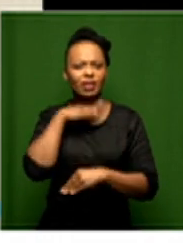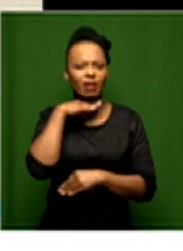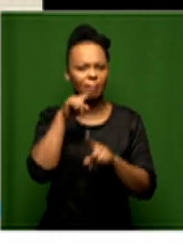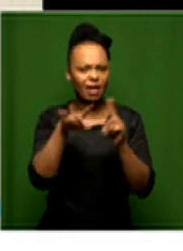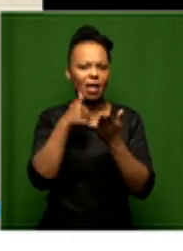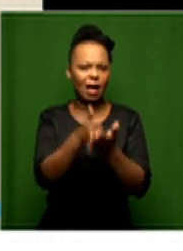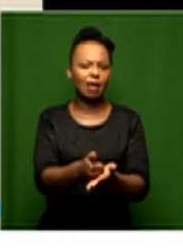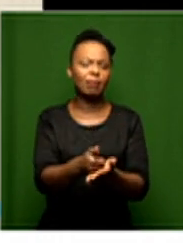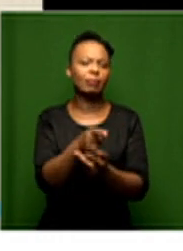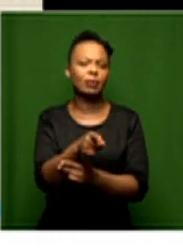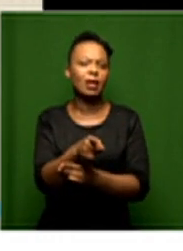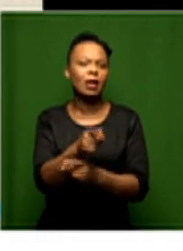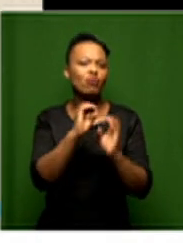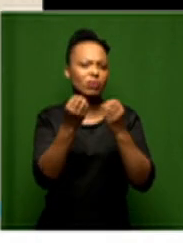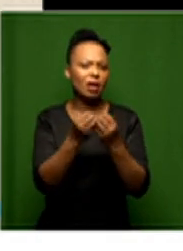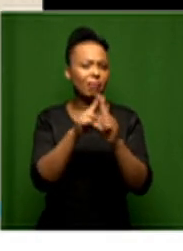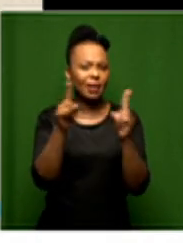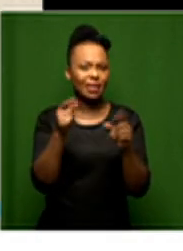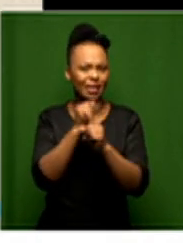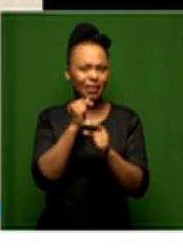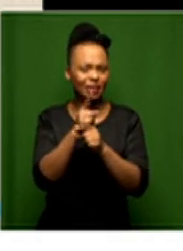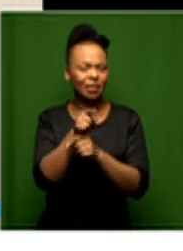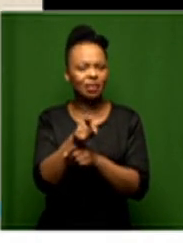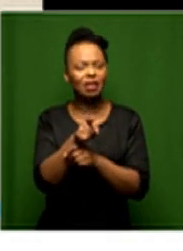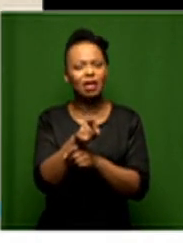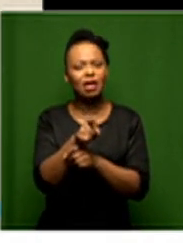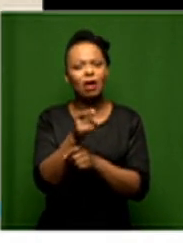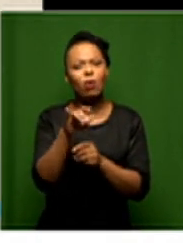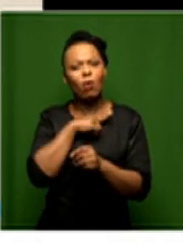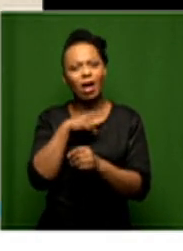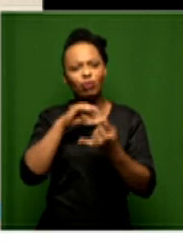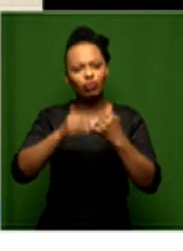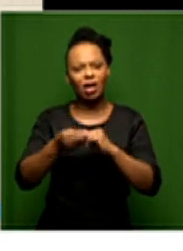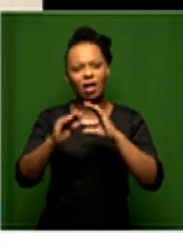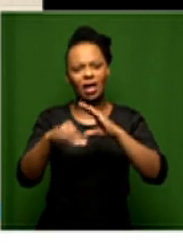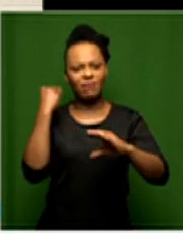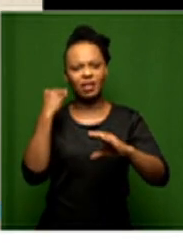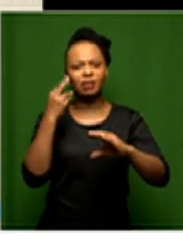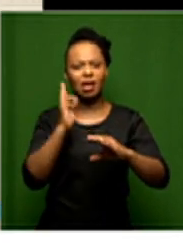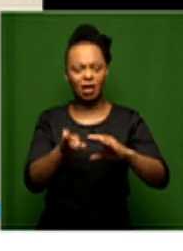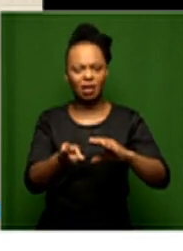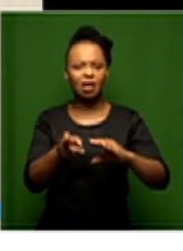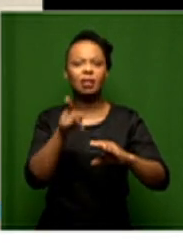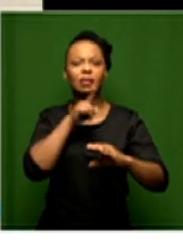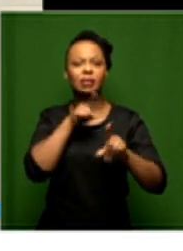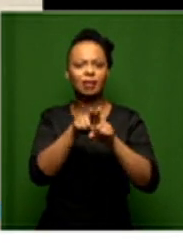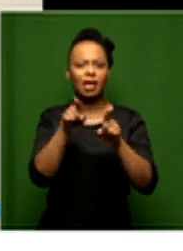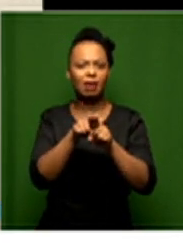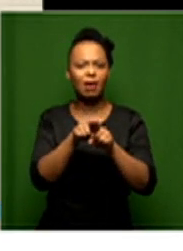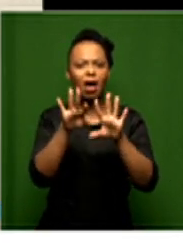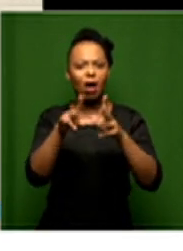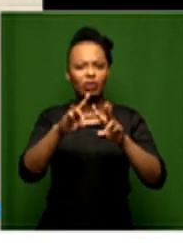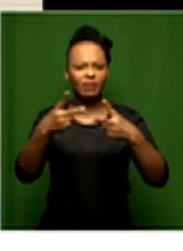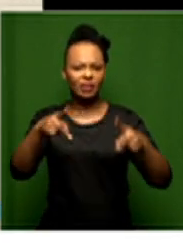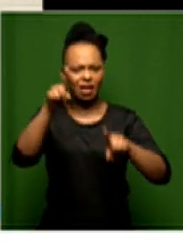business is exactly that. It helps the businessman to be able to reinvest in their fleet. It helps them to diversify should they